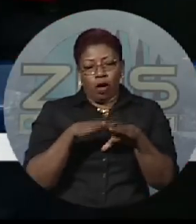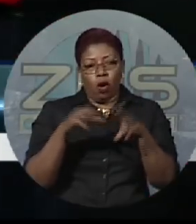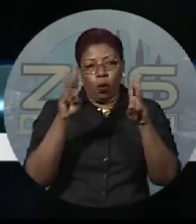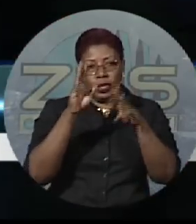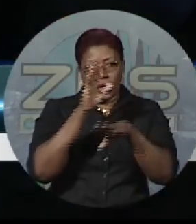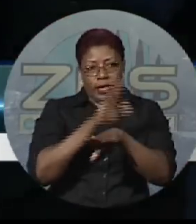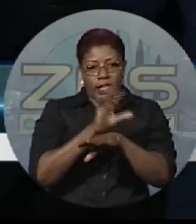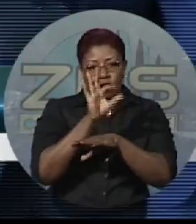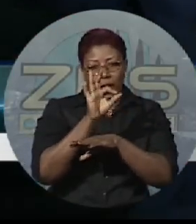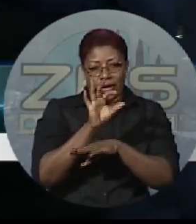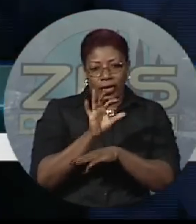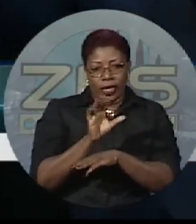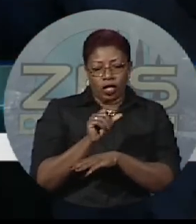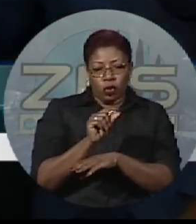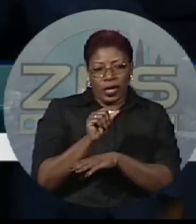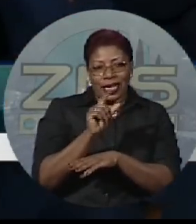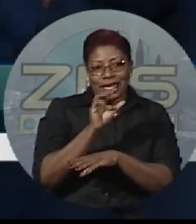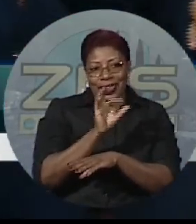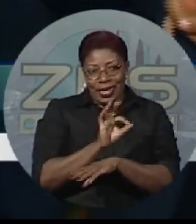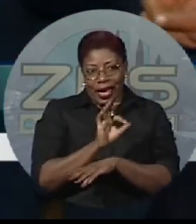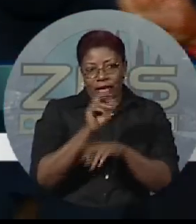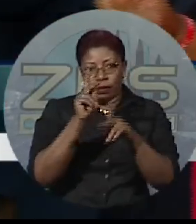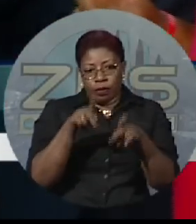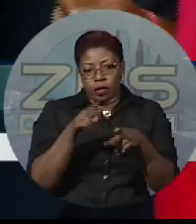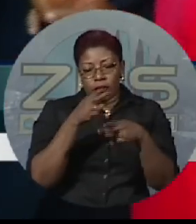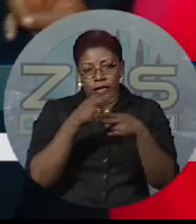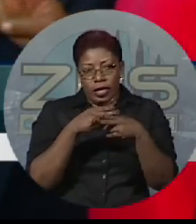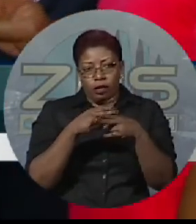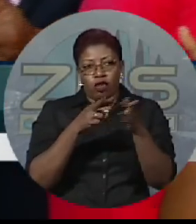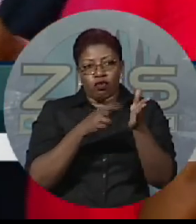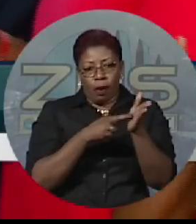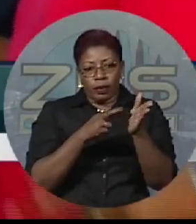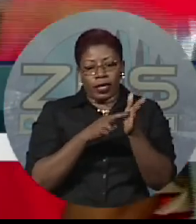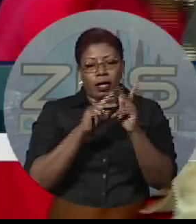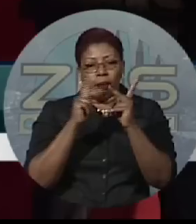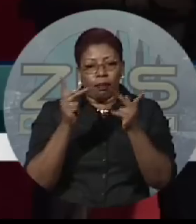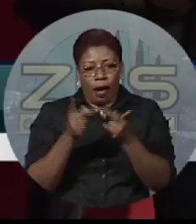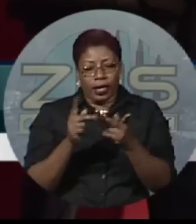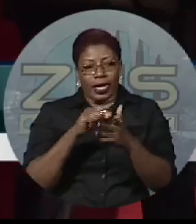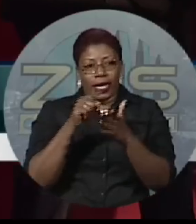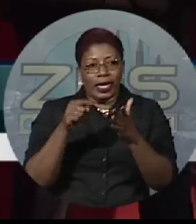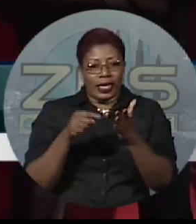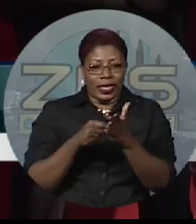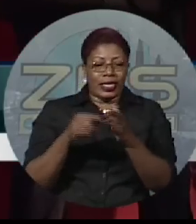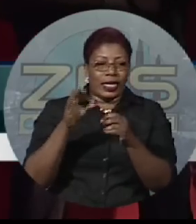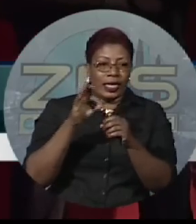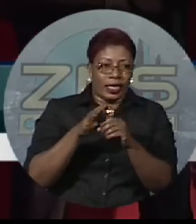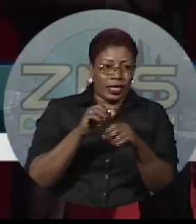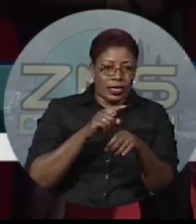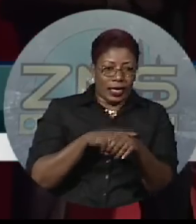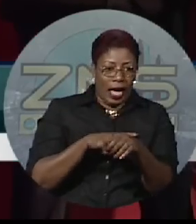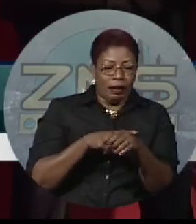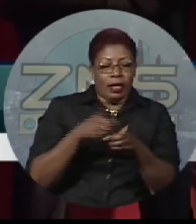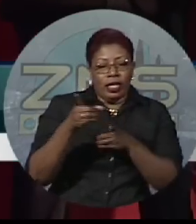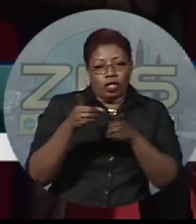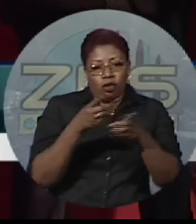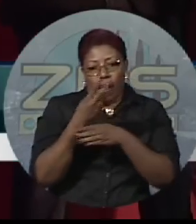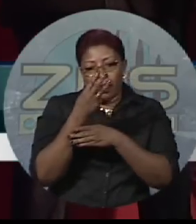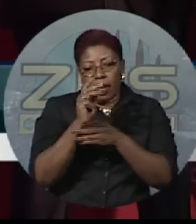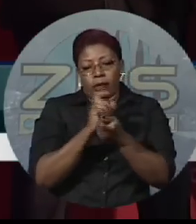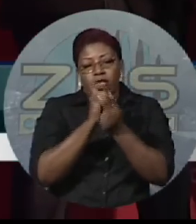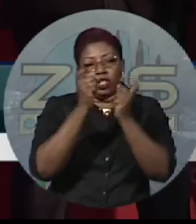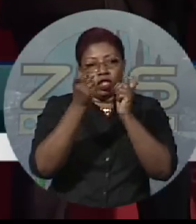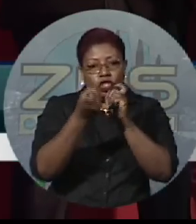that 29 candidates have officially been ratified to represent the party in this year's general election. He describes them as the